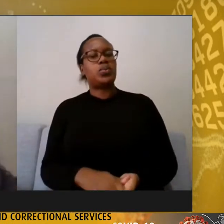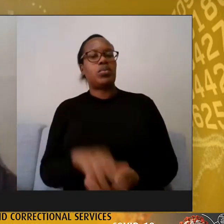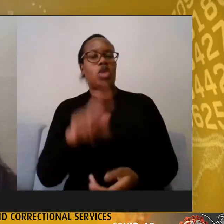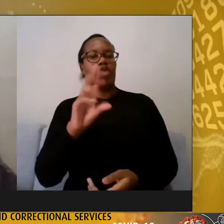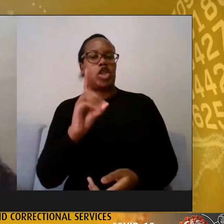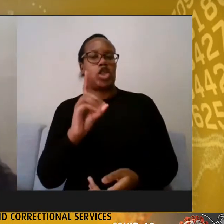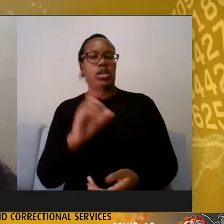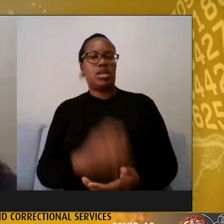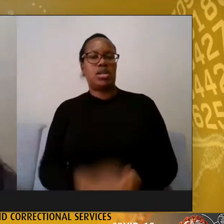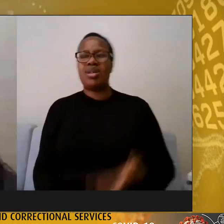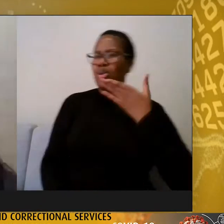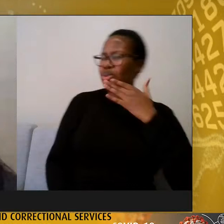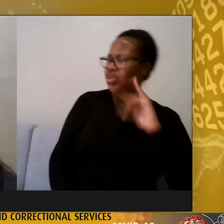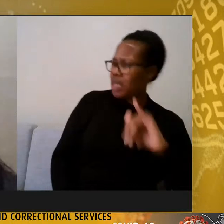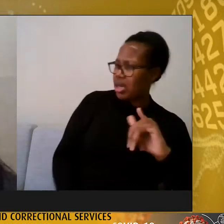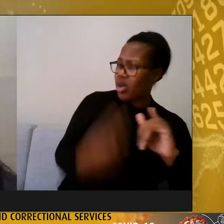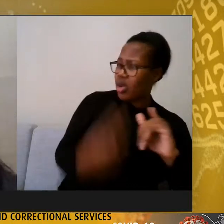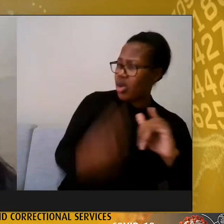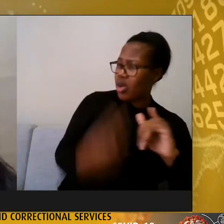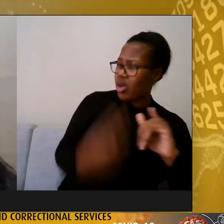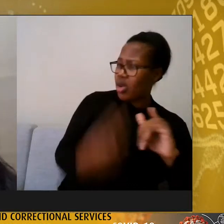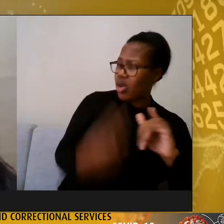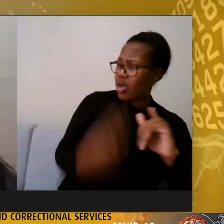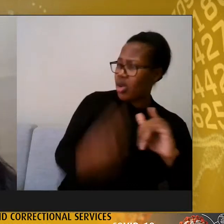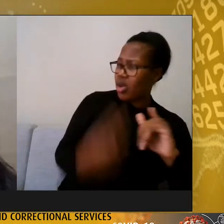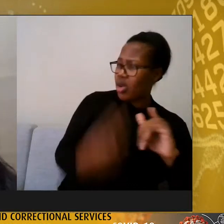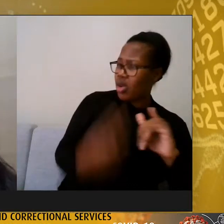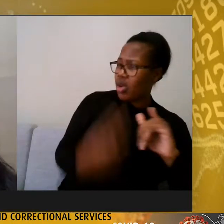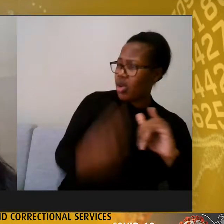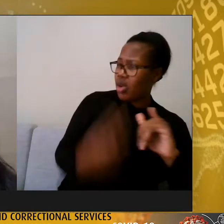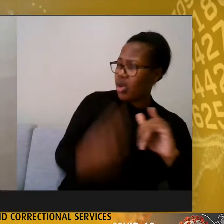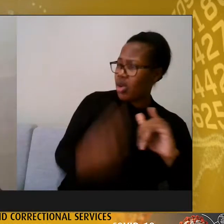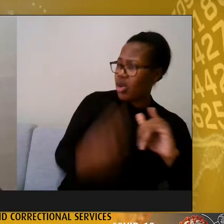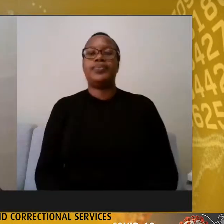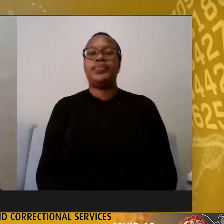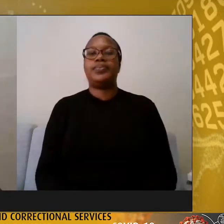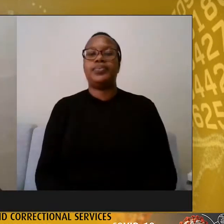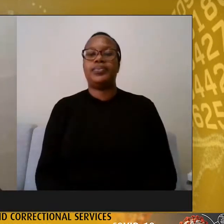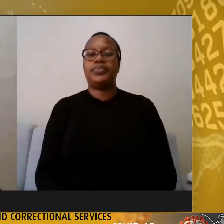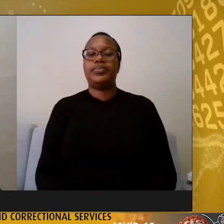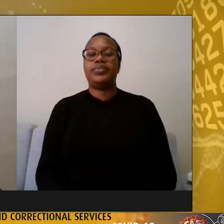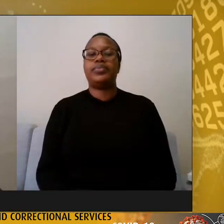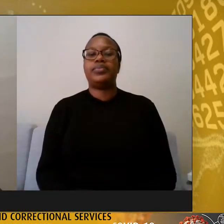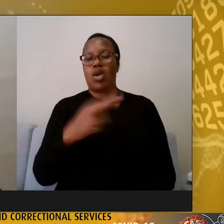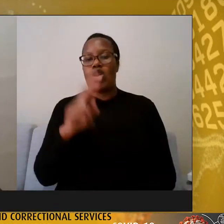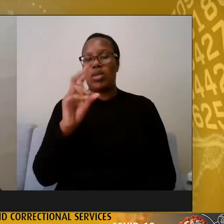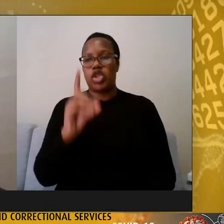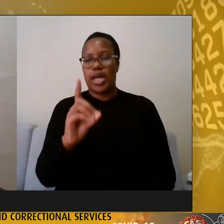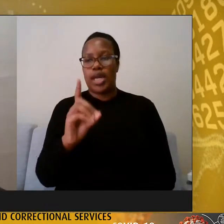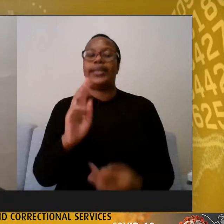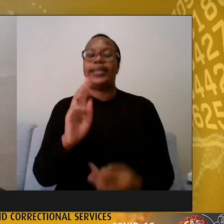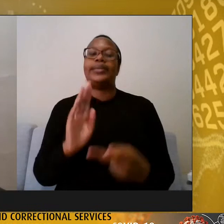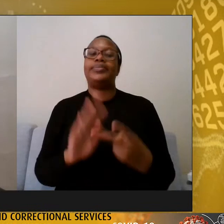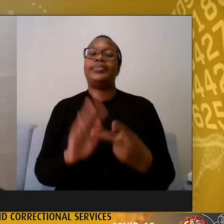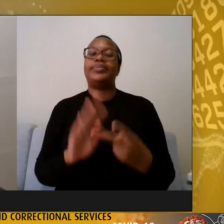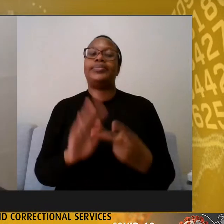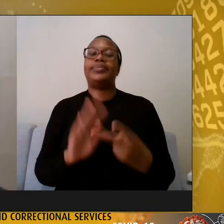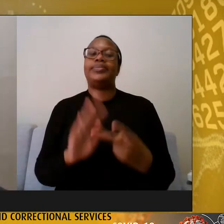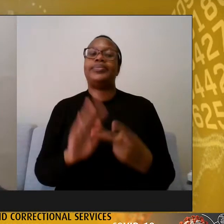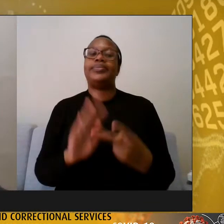Who's it? Honourable Jantjies. Yes. Honourable Jantjies. Any other member?